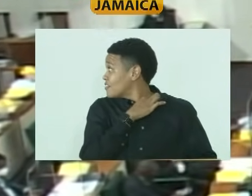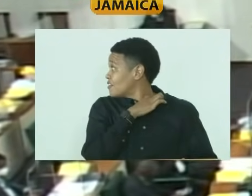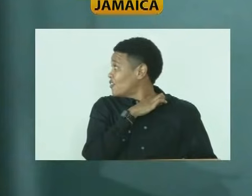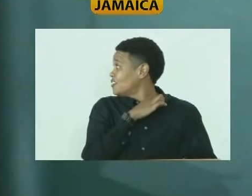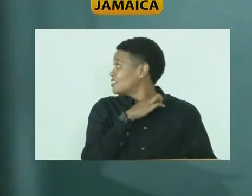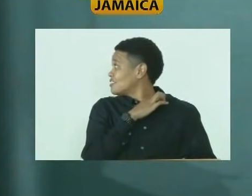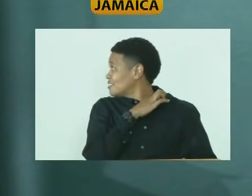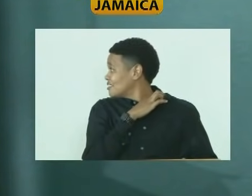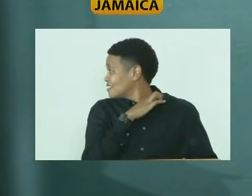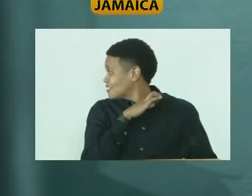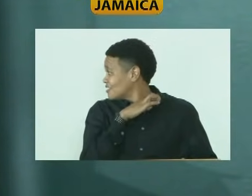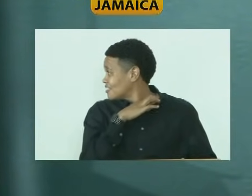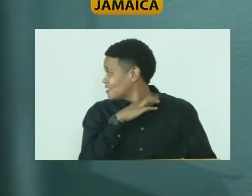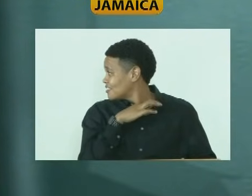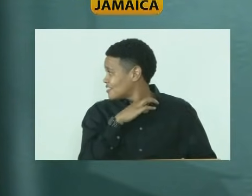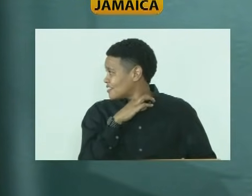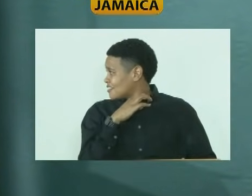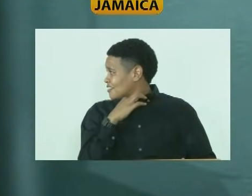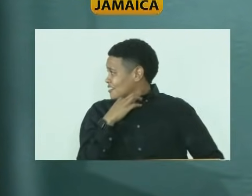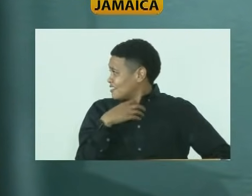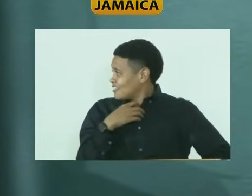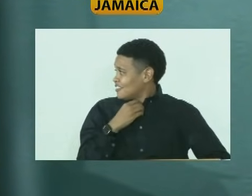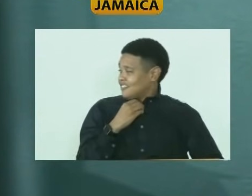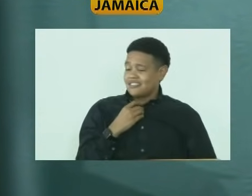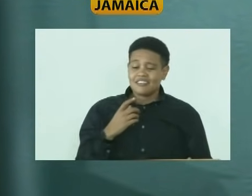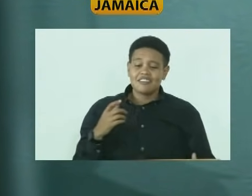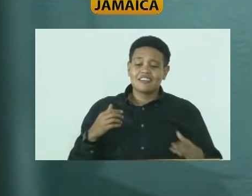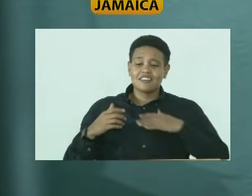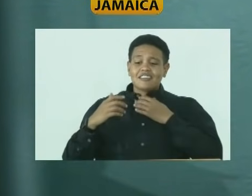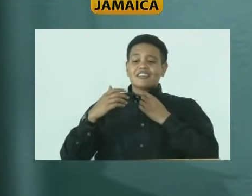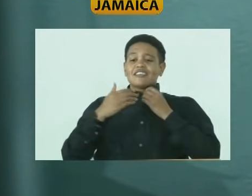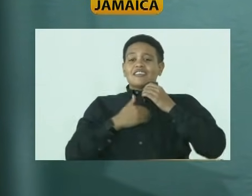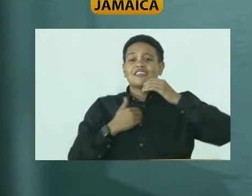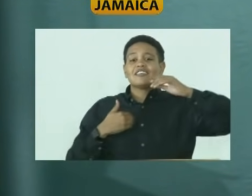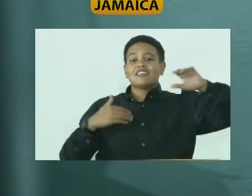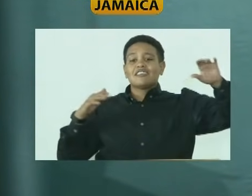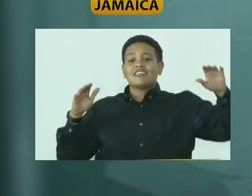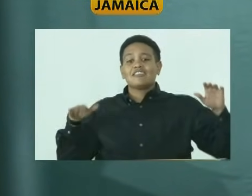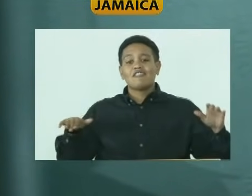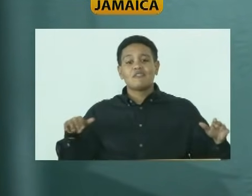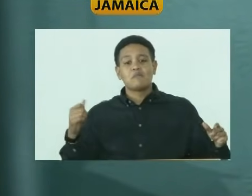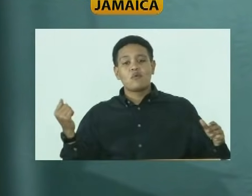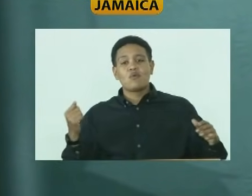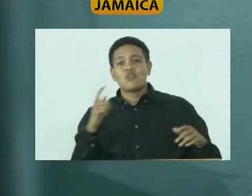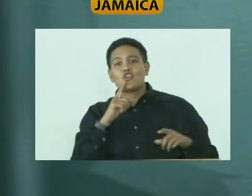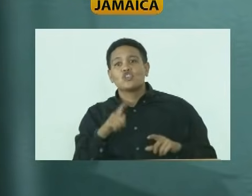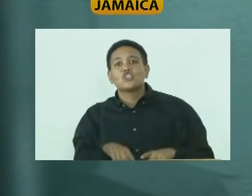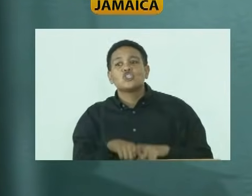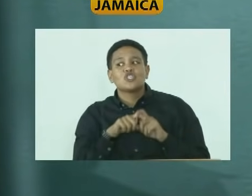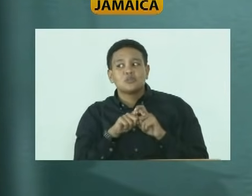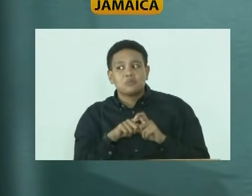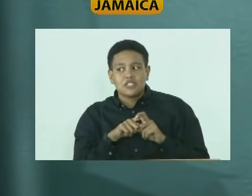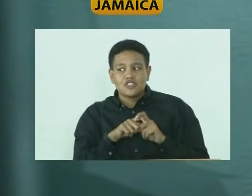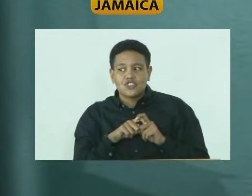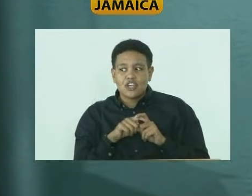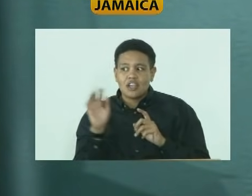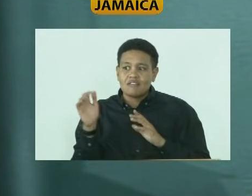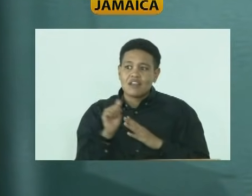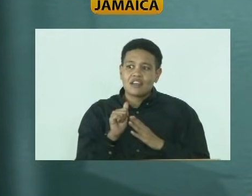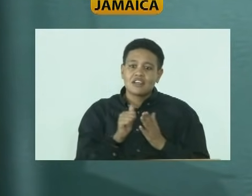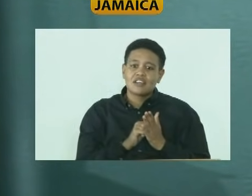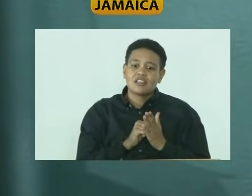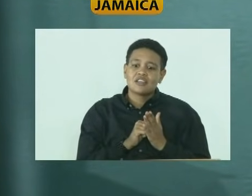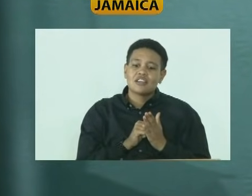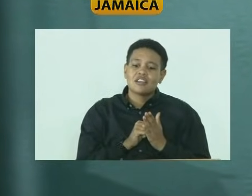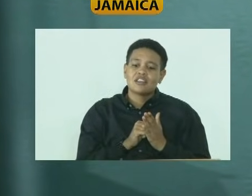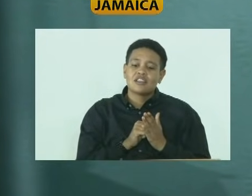Members, House Leader is requesting that there is a suspension of the agenda and